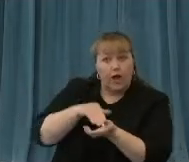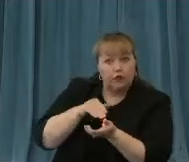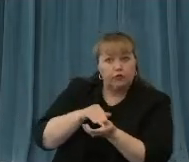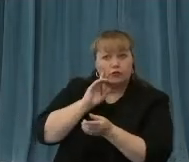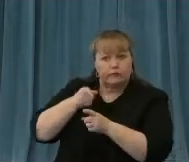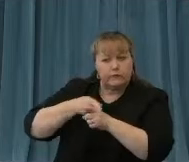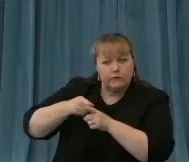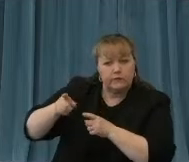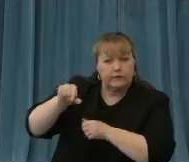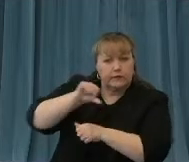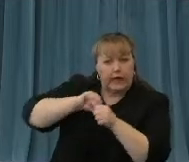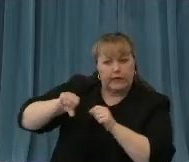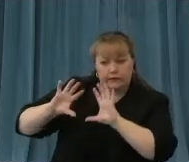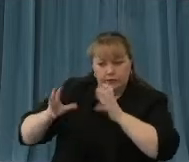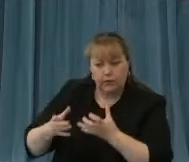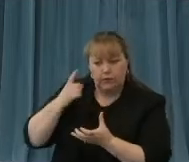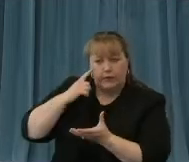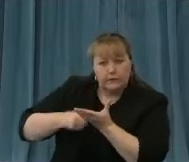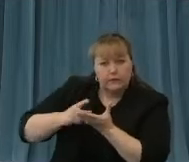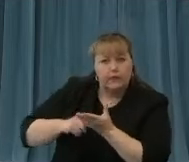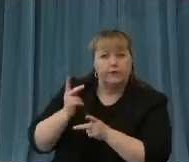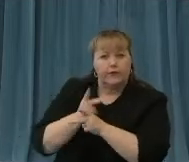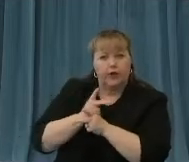This is our overall goal.